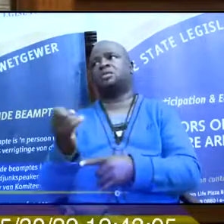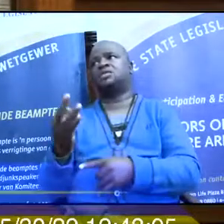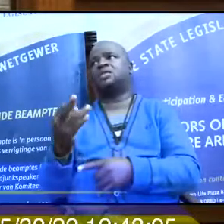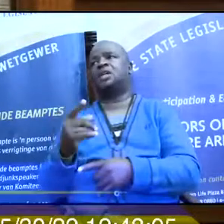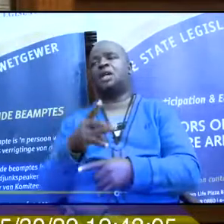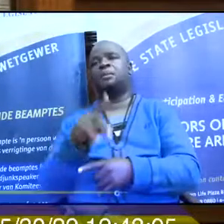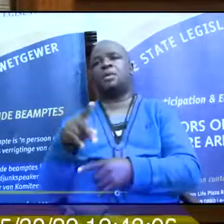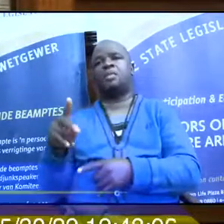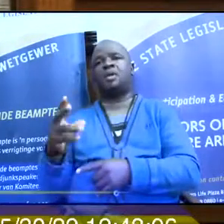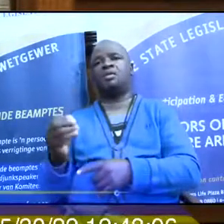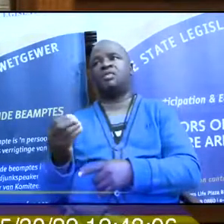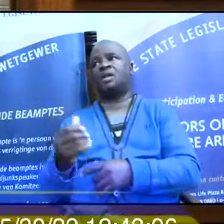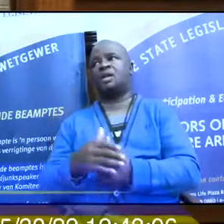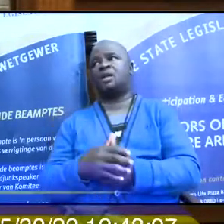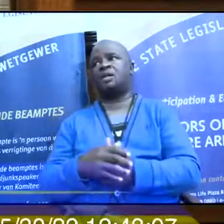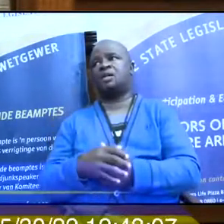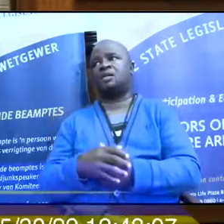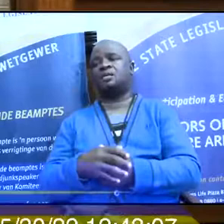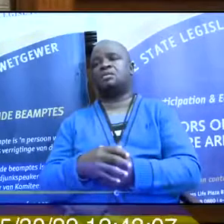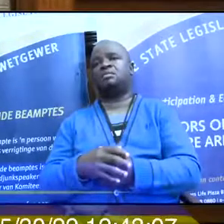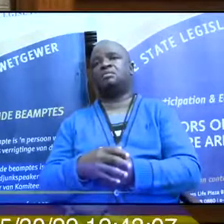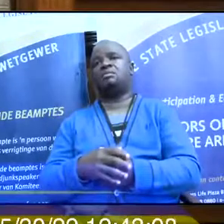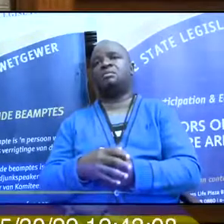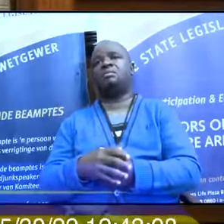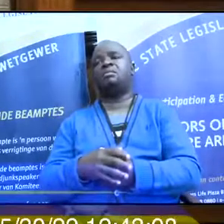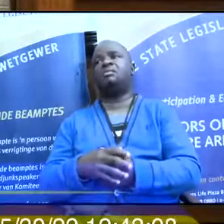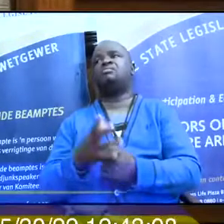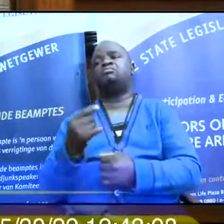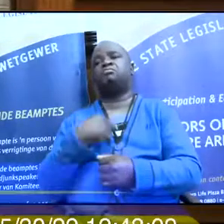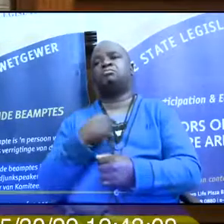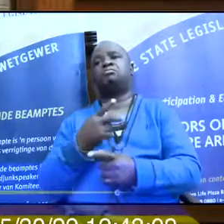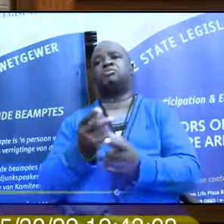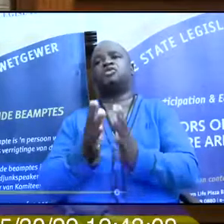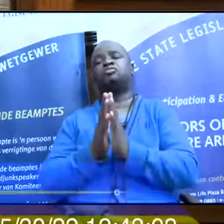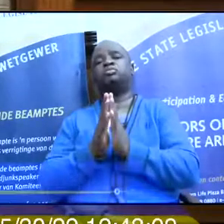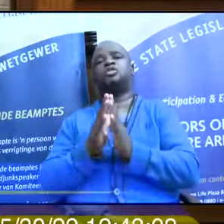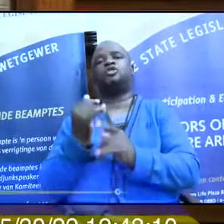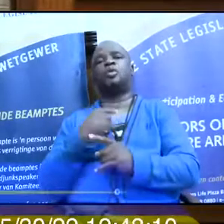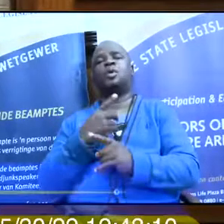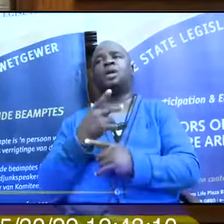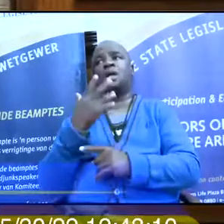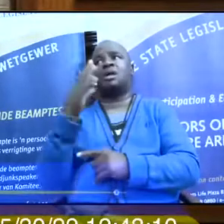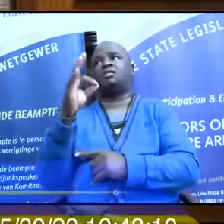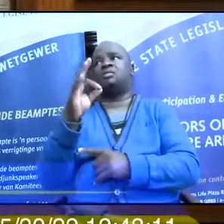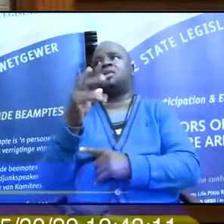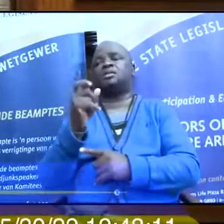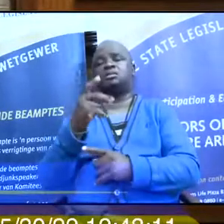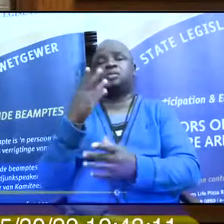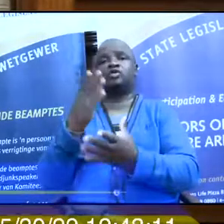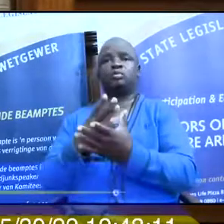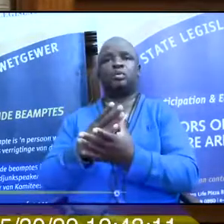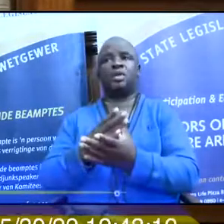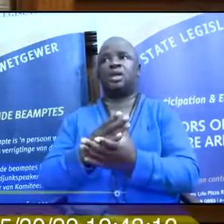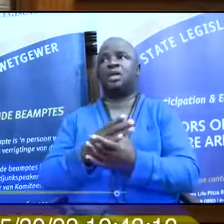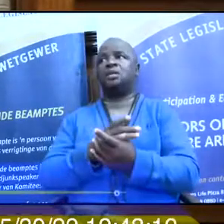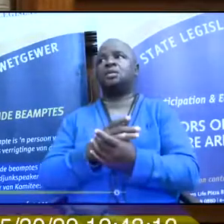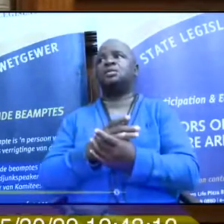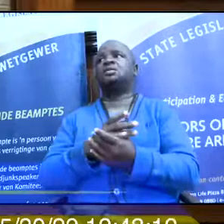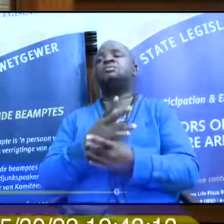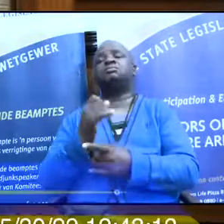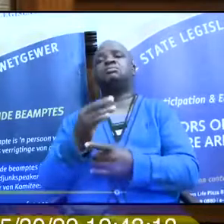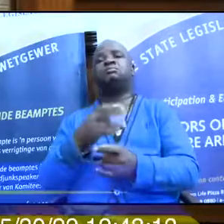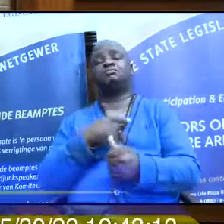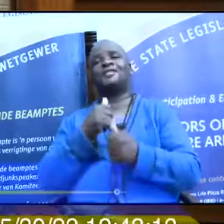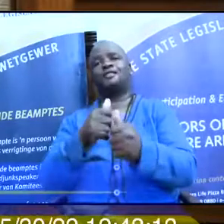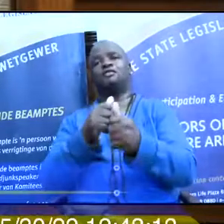closings as the employer so we're calling upon all the employers in government here to ensure that we would we had hired to